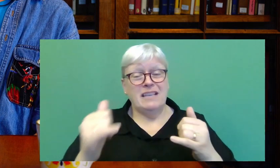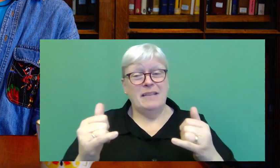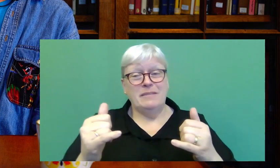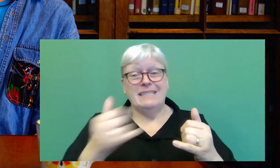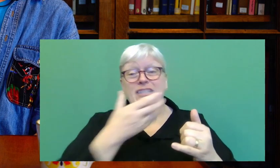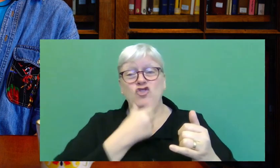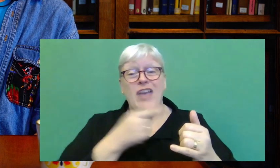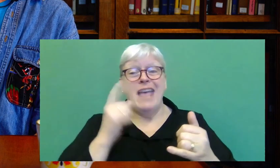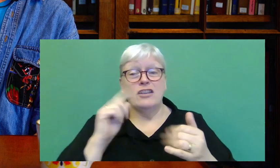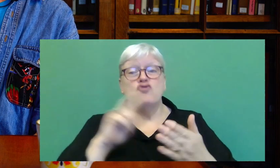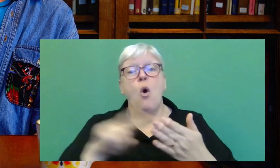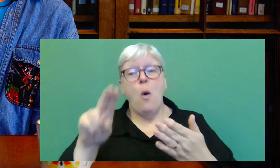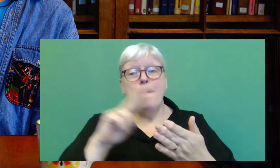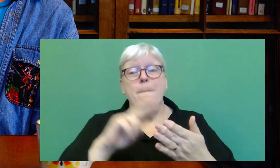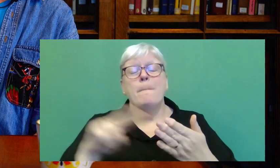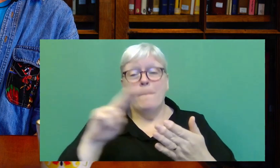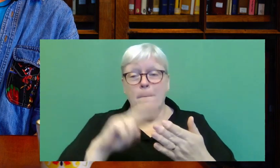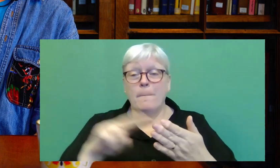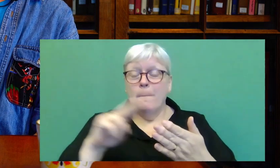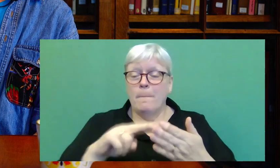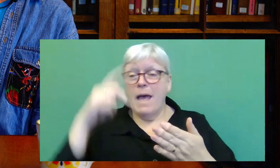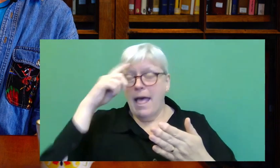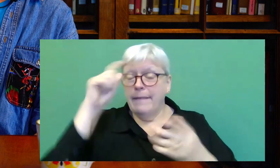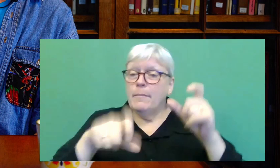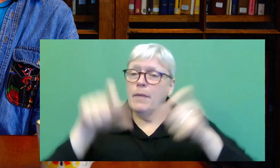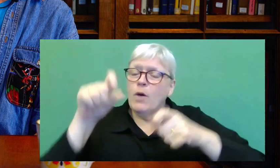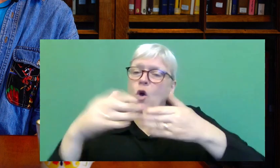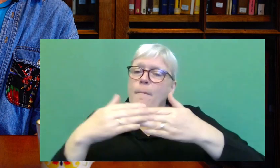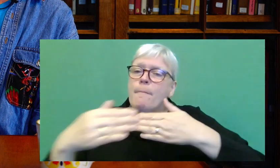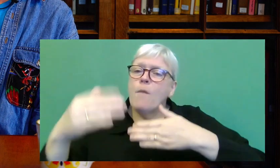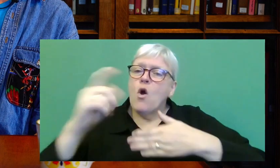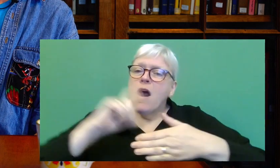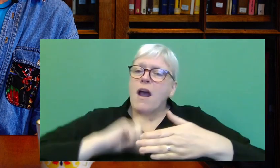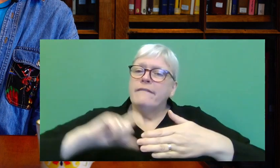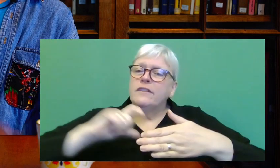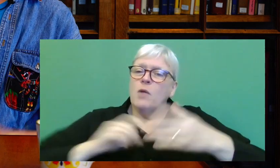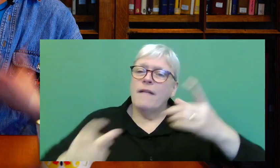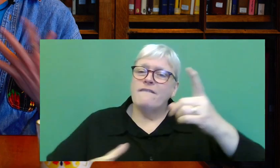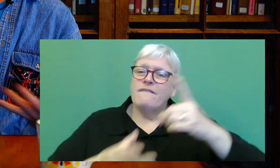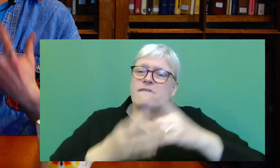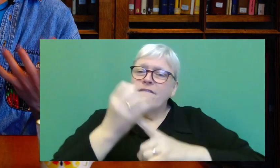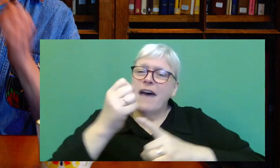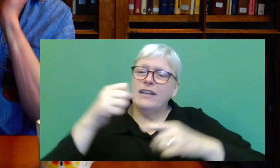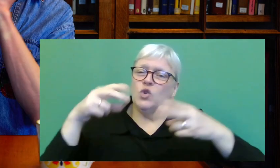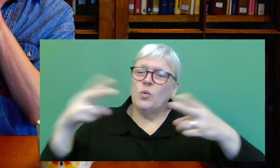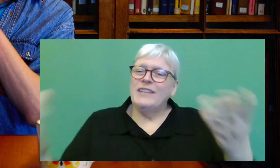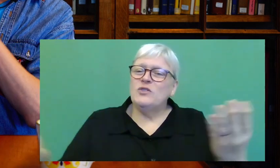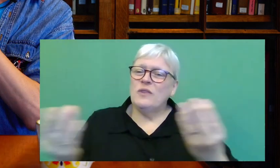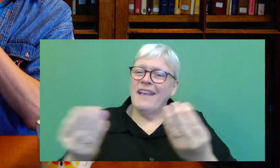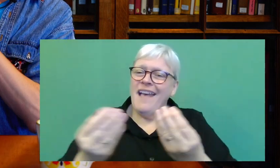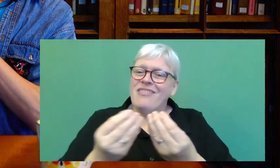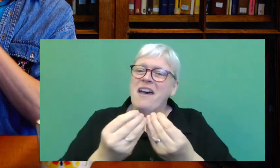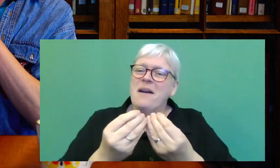people are more comfortable finding their way together who maybe have that chemical balance